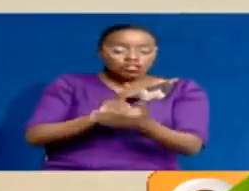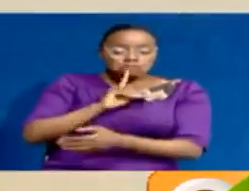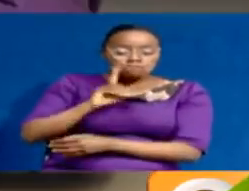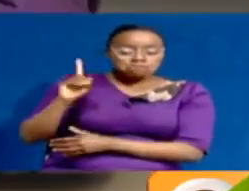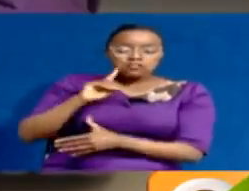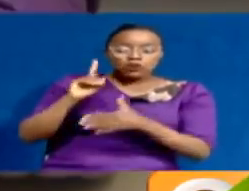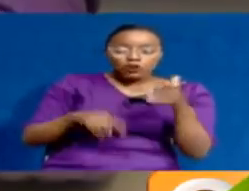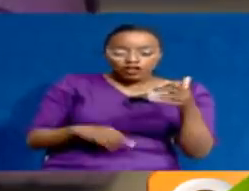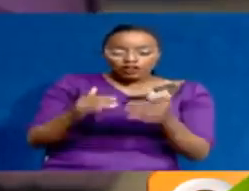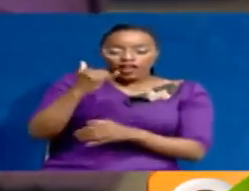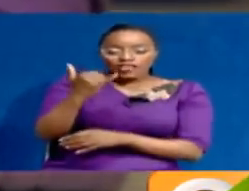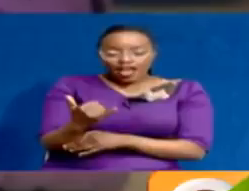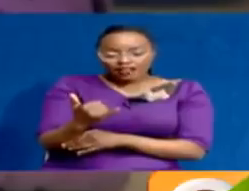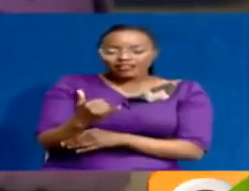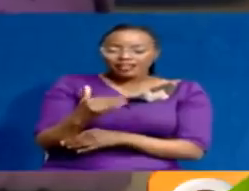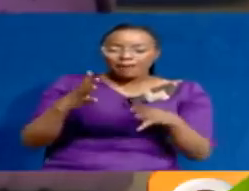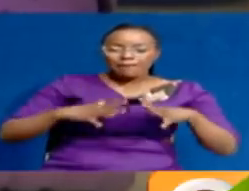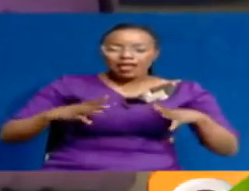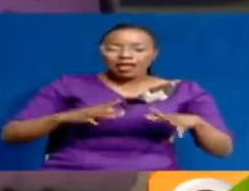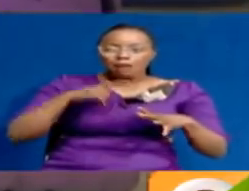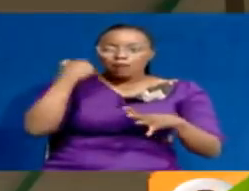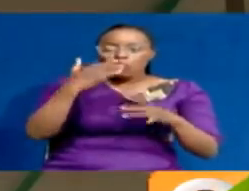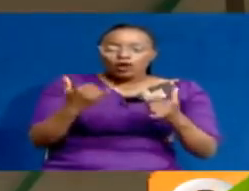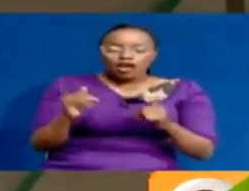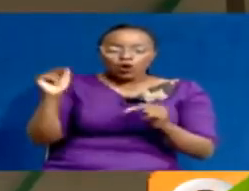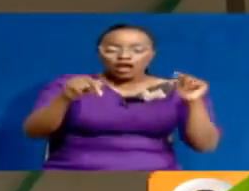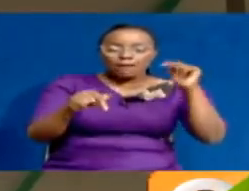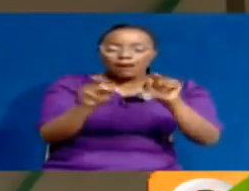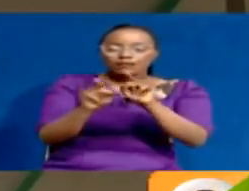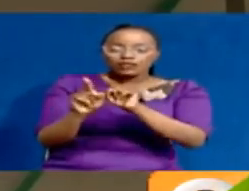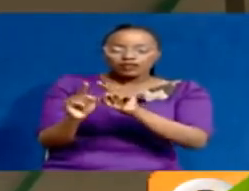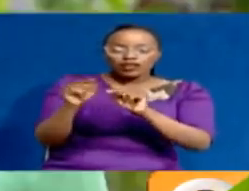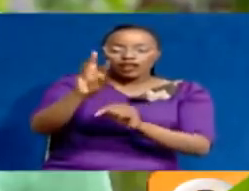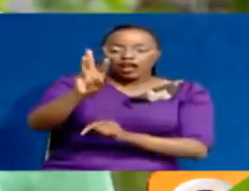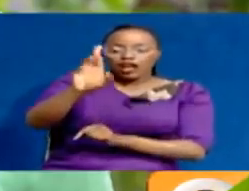says, is a younger demographic that's now showing up in their wards. This